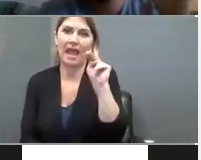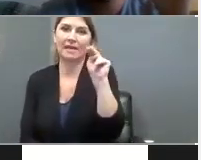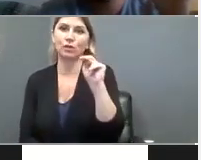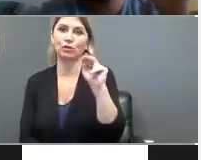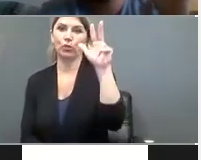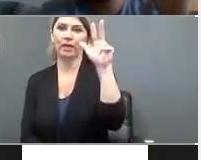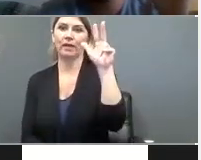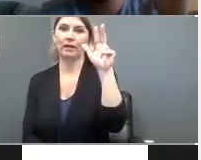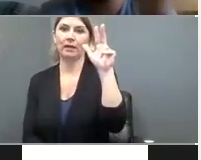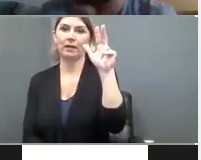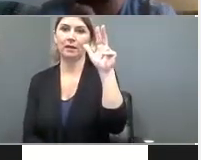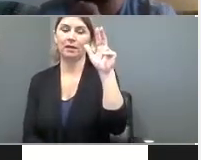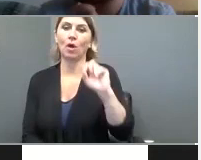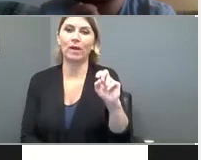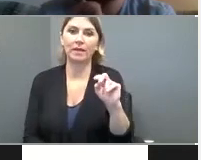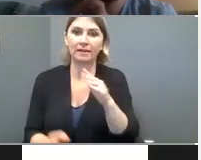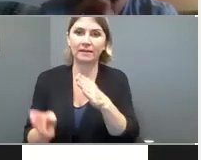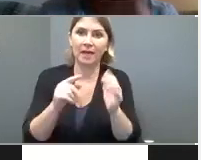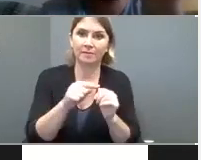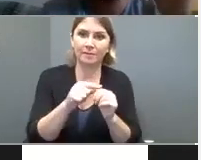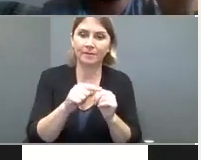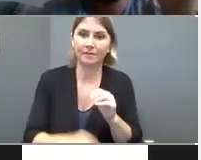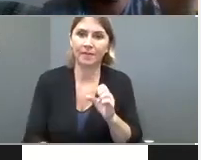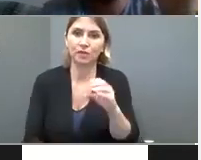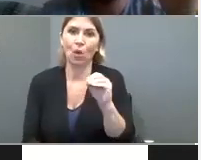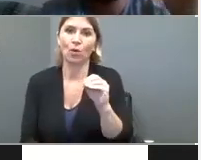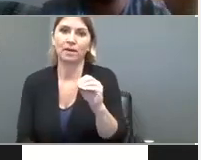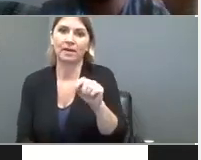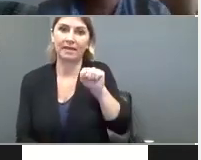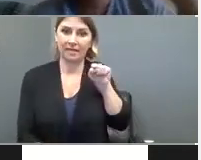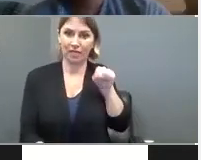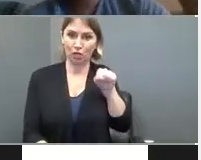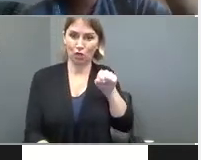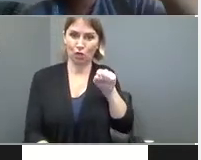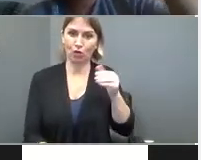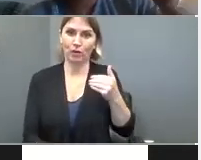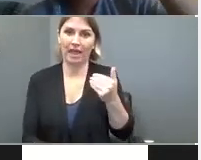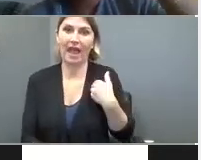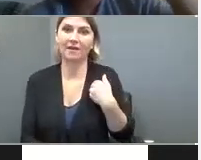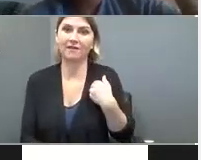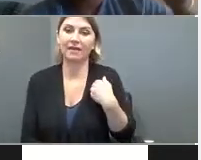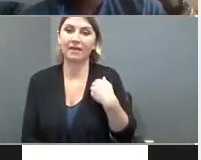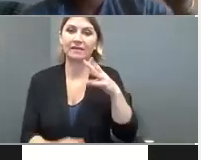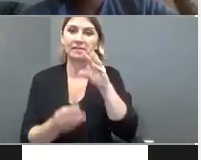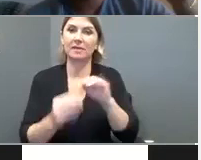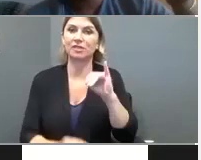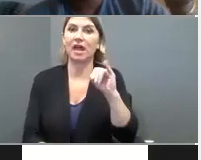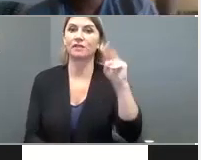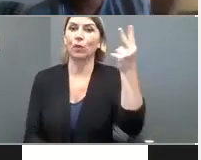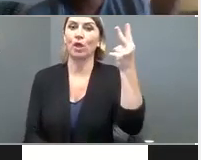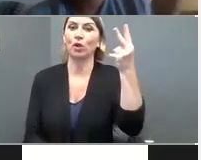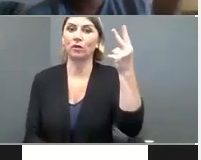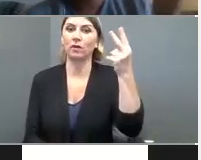of the power plus 1. Right. So here we have the summation of I squared for I1 to